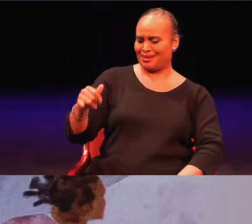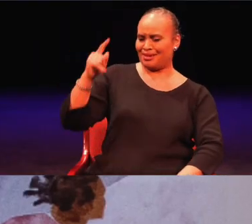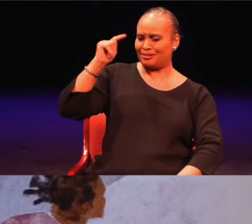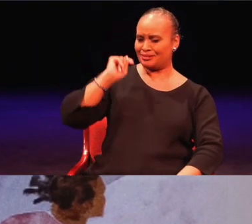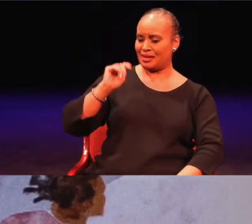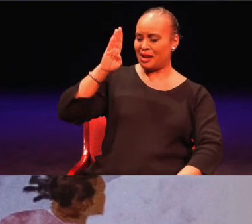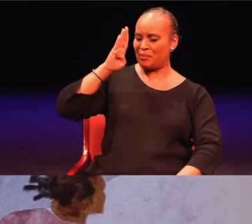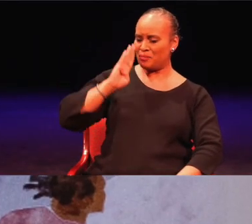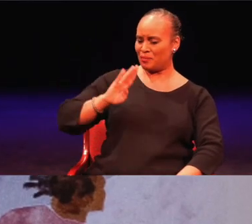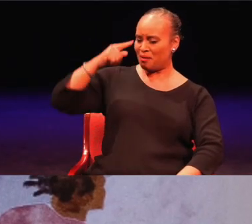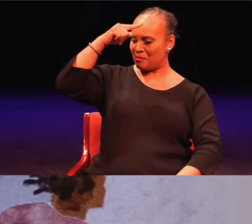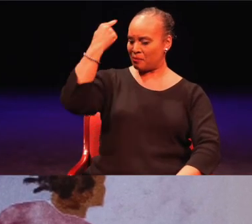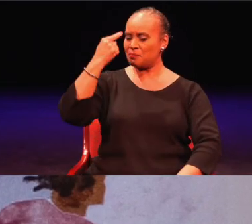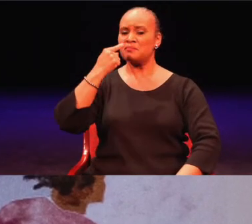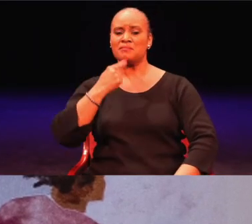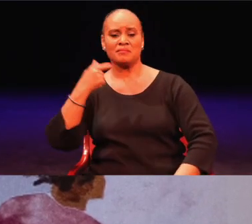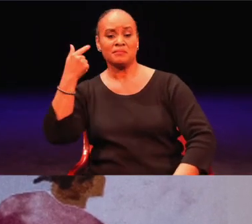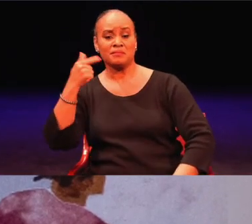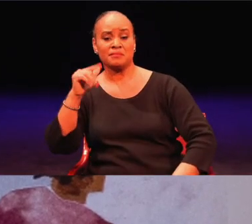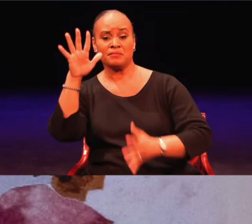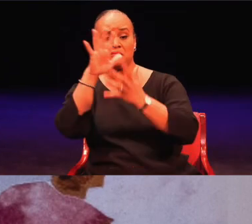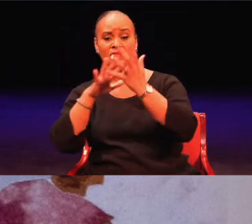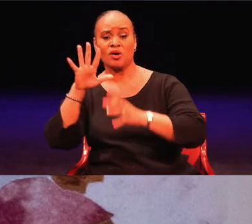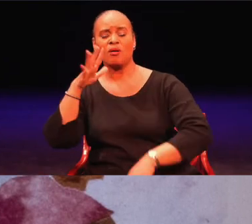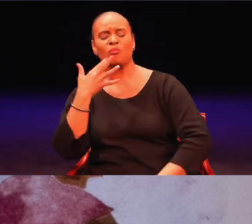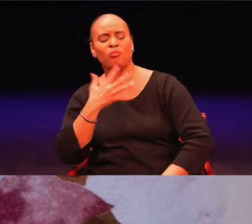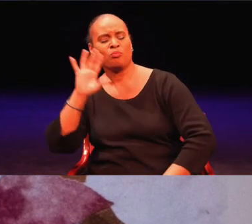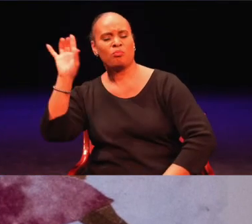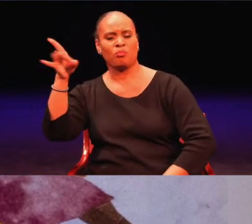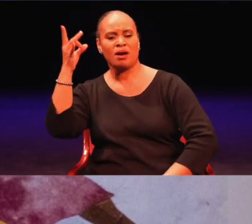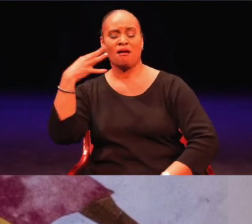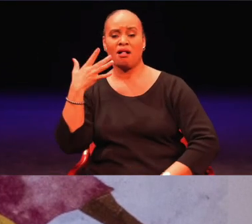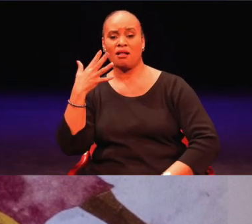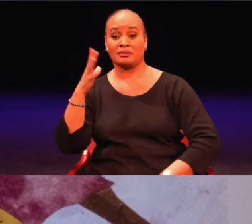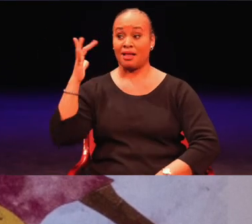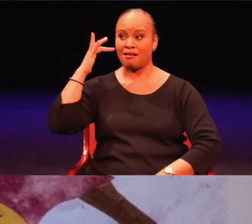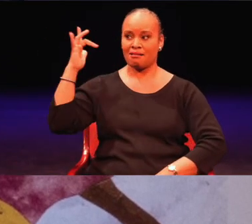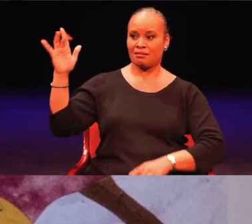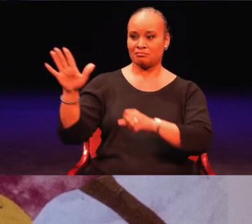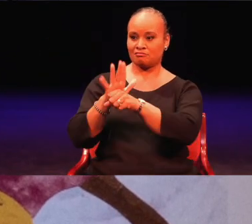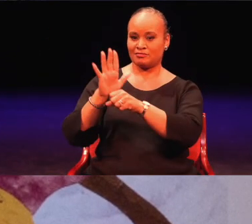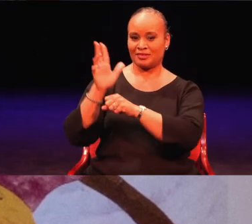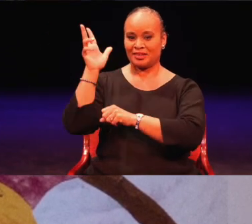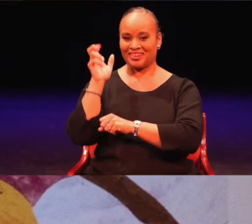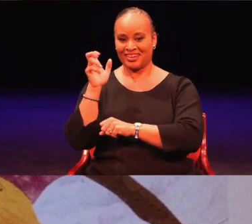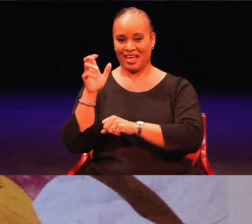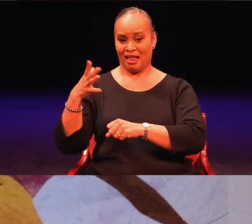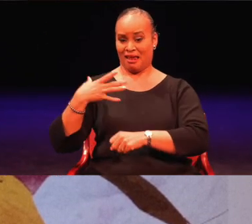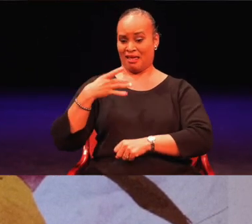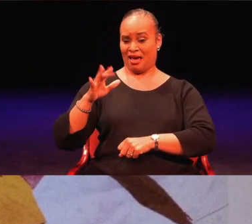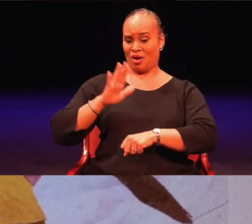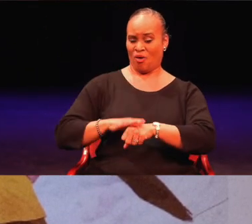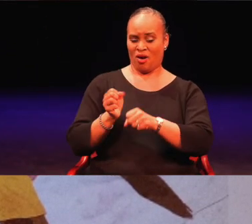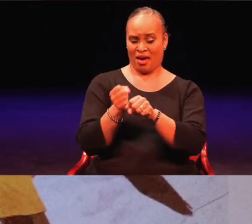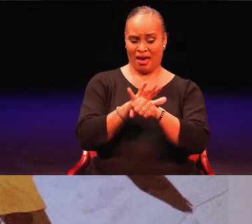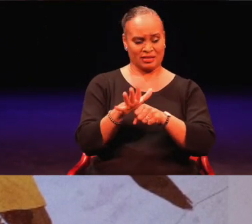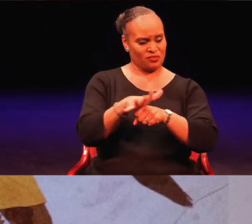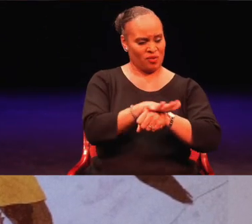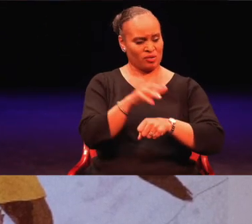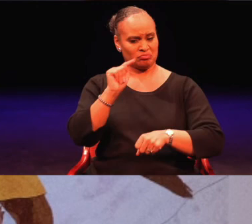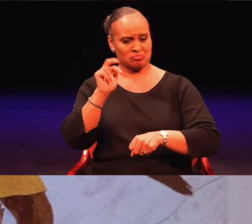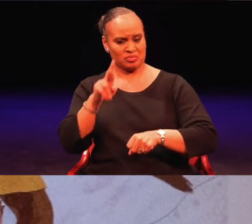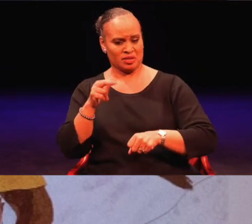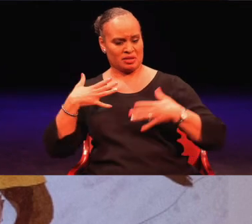Yellow, tan, brown, black, red, green, gray, bright colors, loud enough to be heard. Light